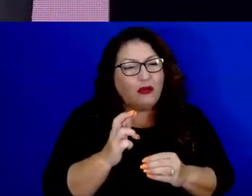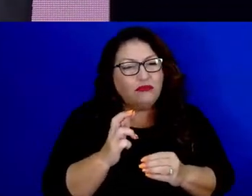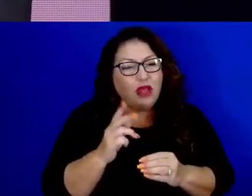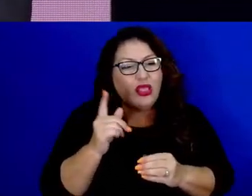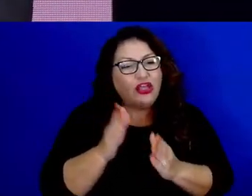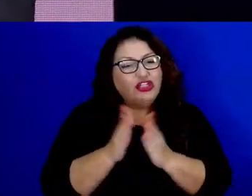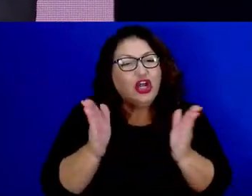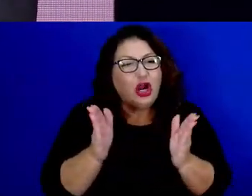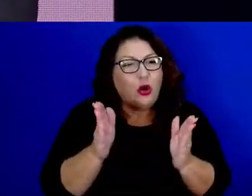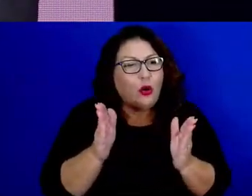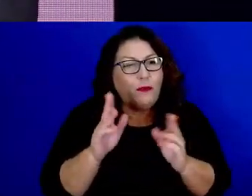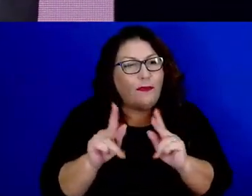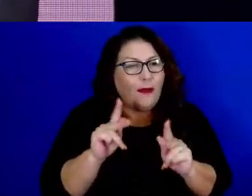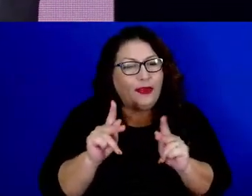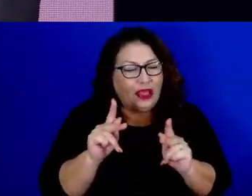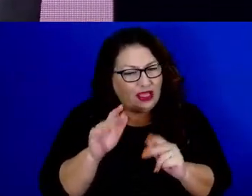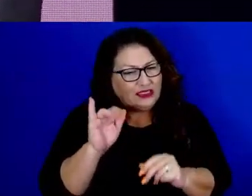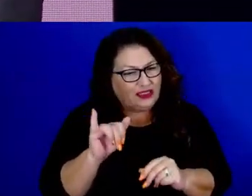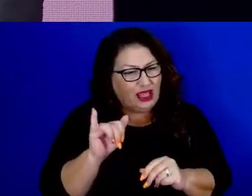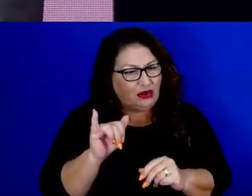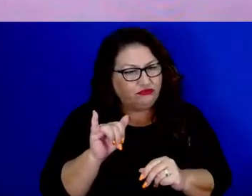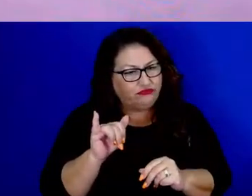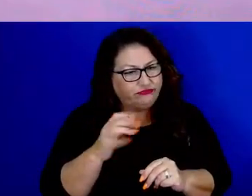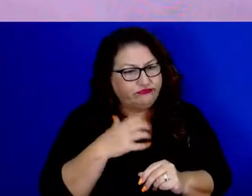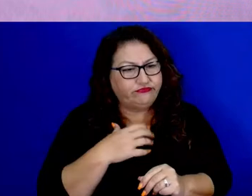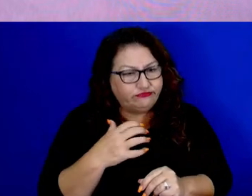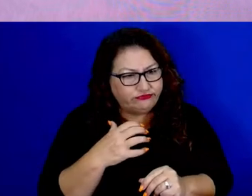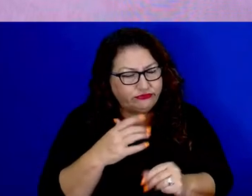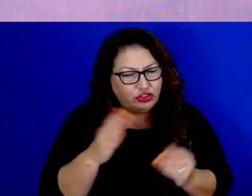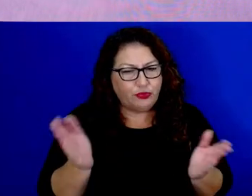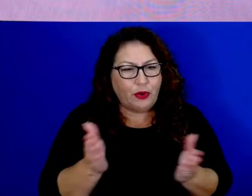opposition to sort of promoting gender equality through this?